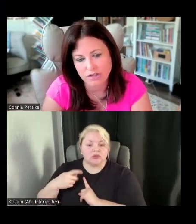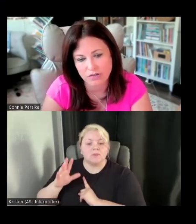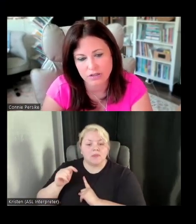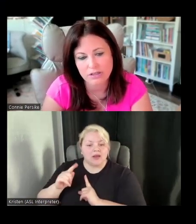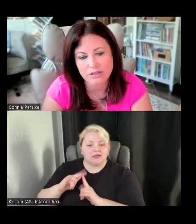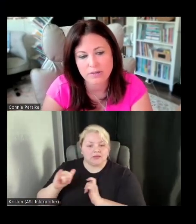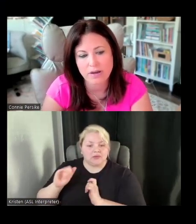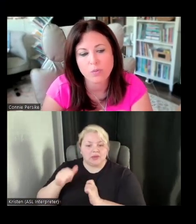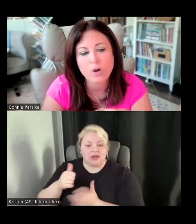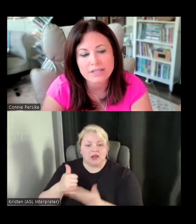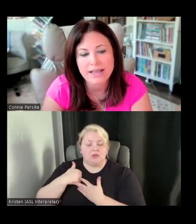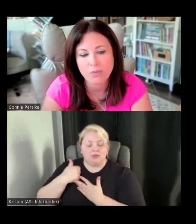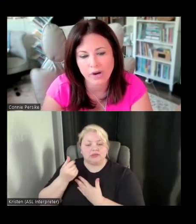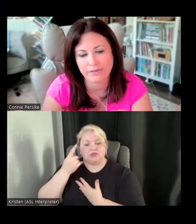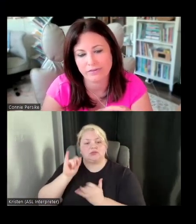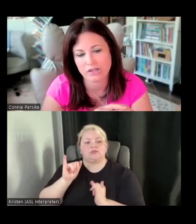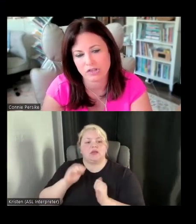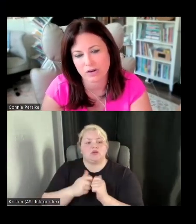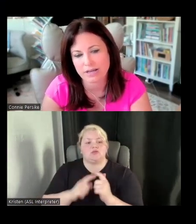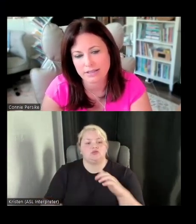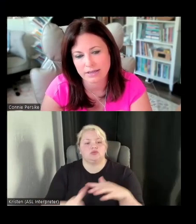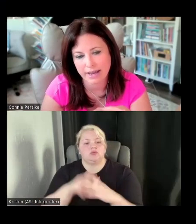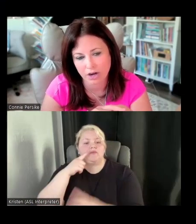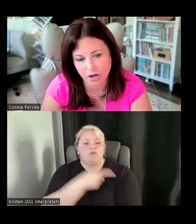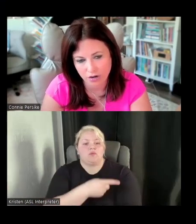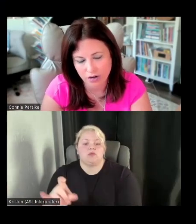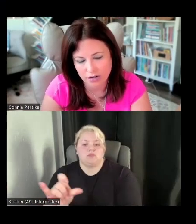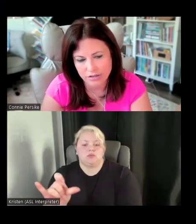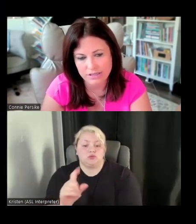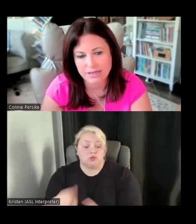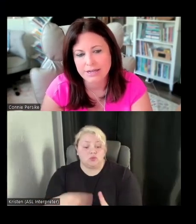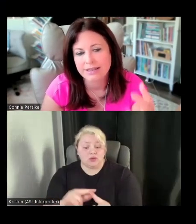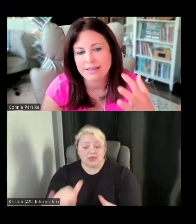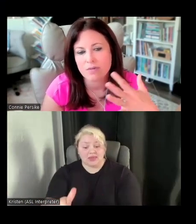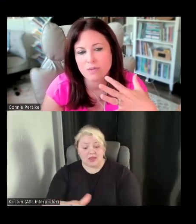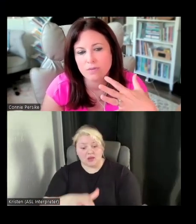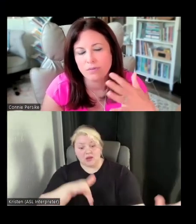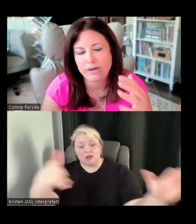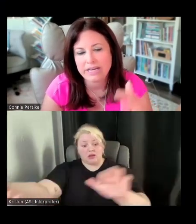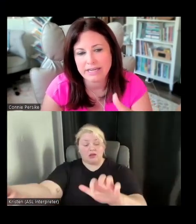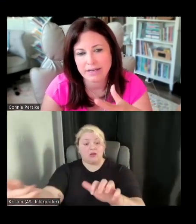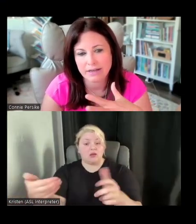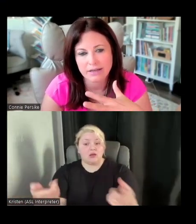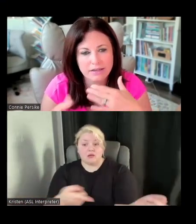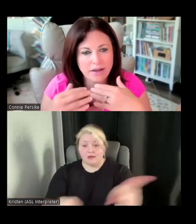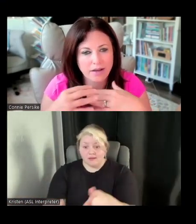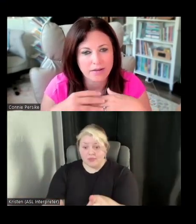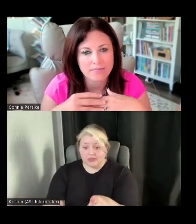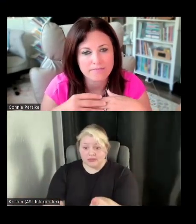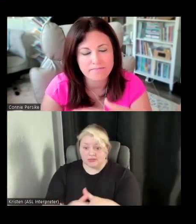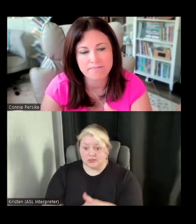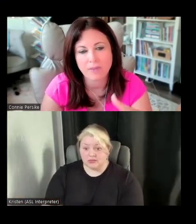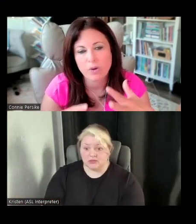for our students, so that once that wave of distress occurs, that we can